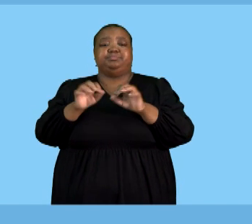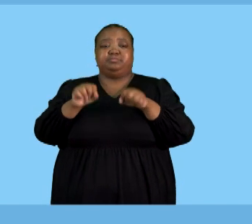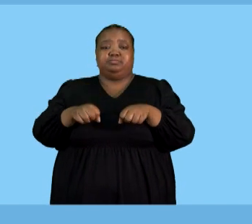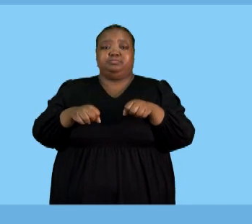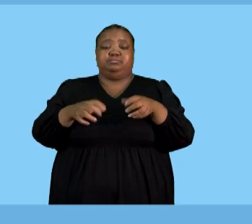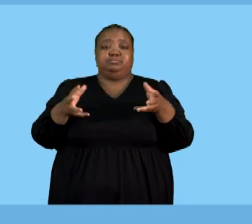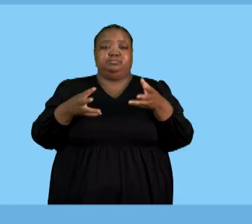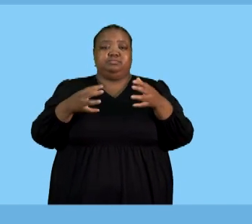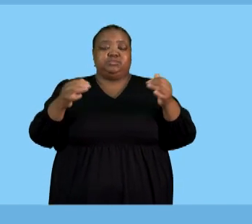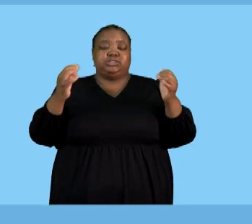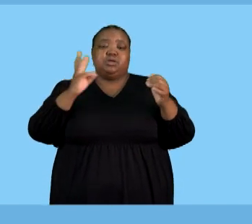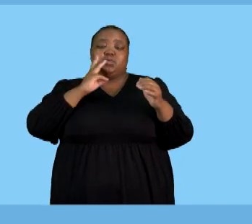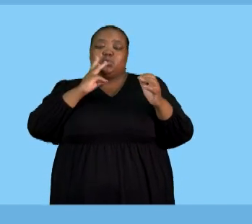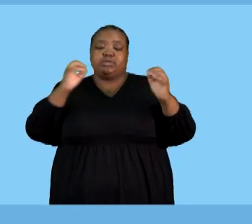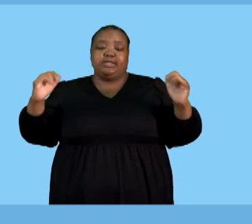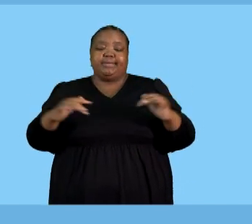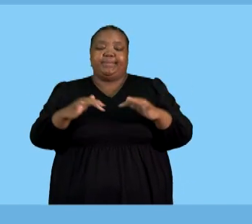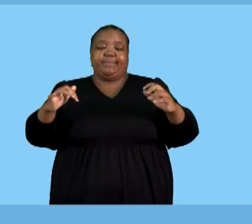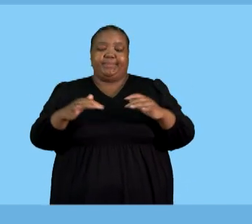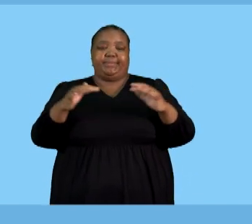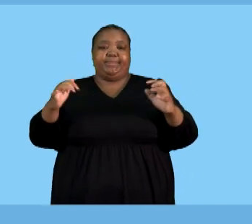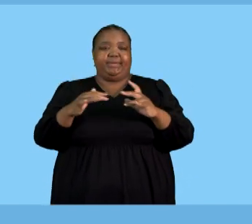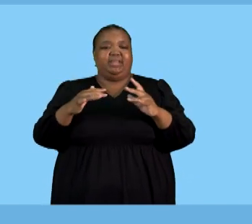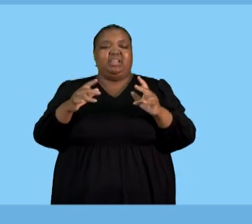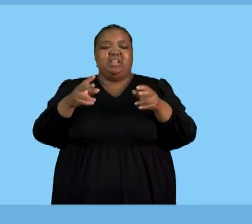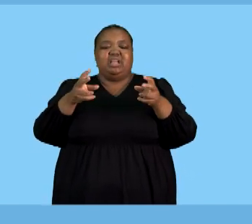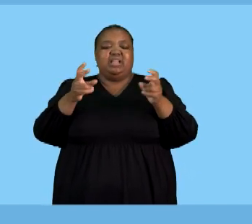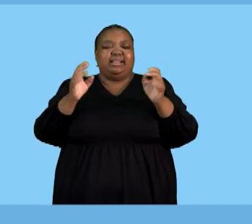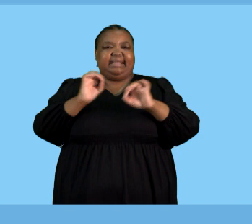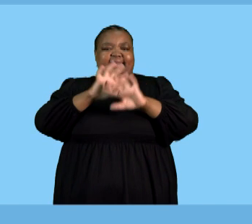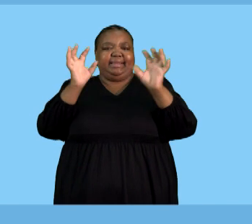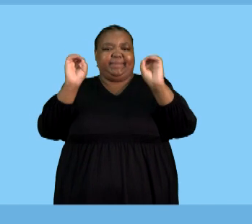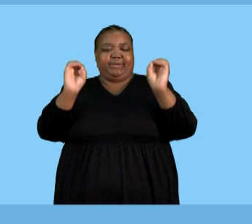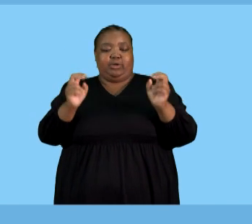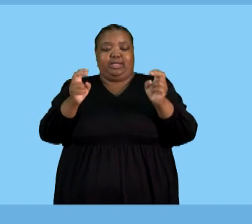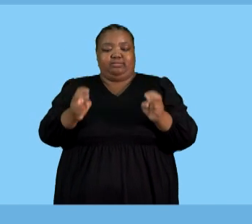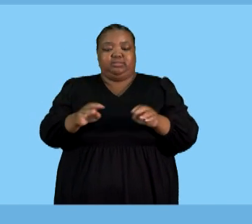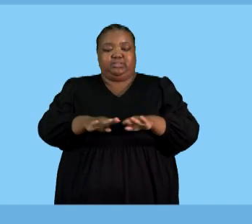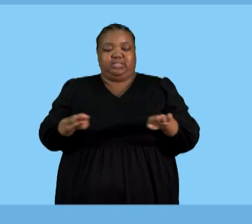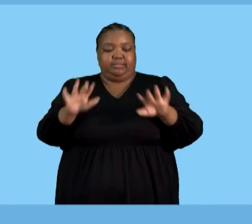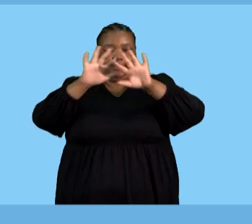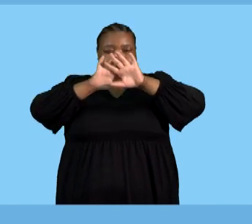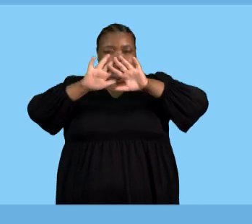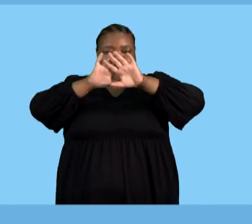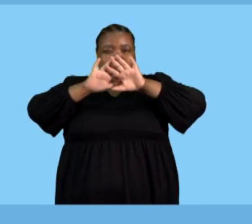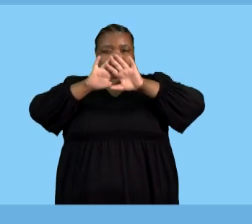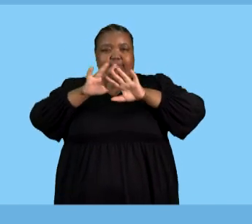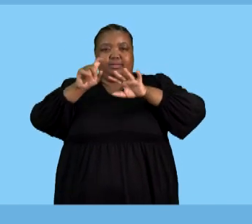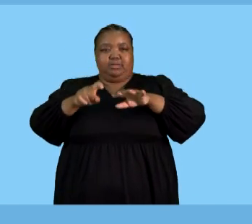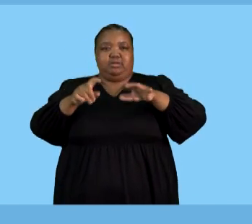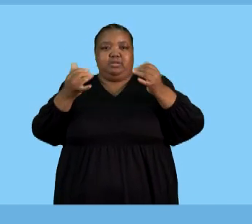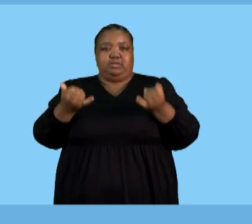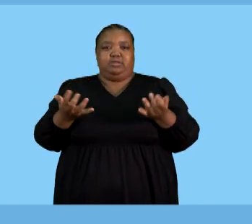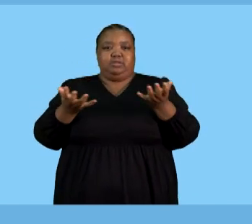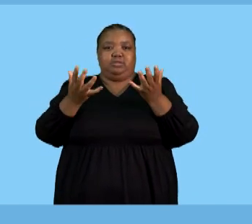most important things for you to remember is, reflections of rippled water are not clear, but rather blurred. So this